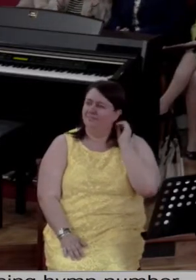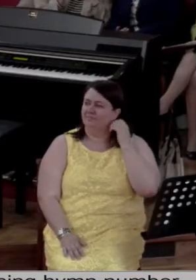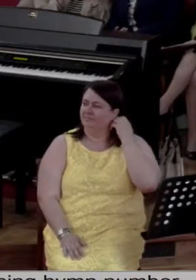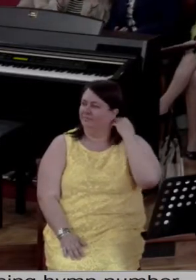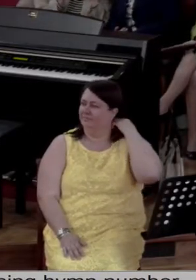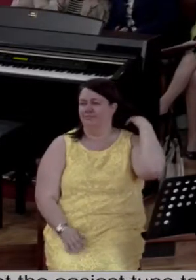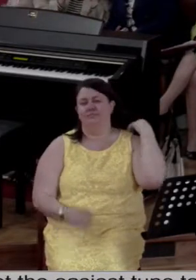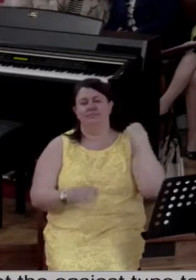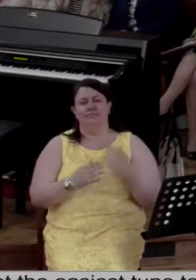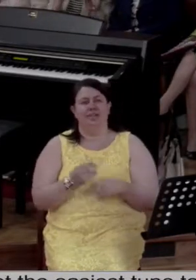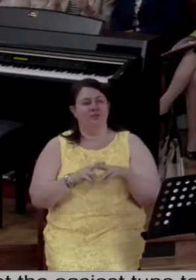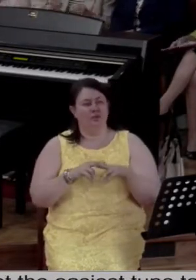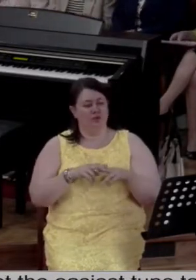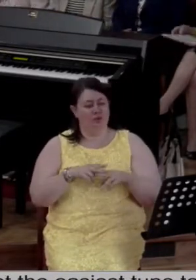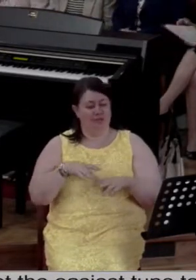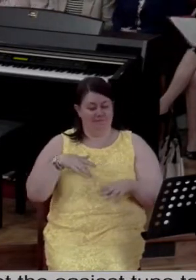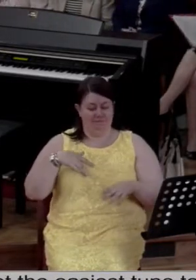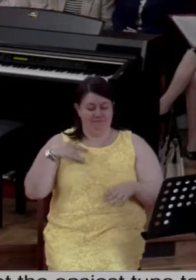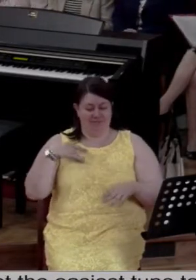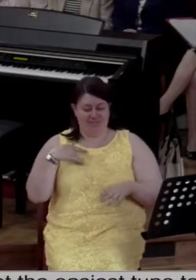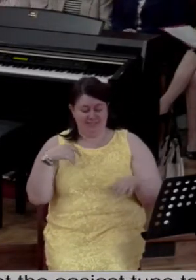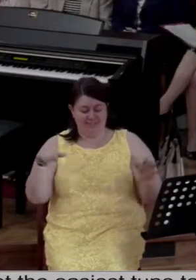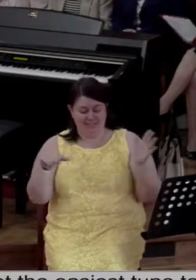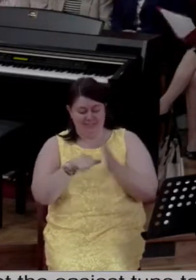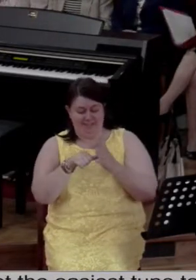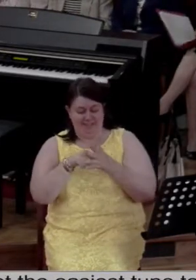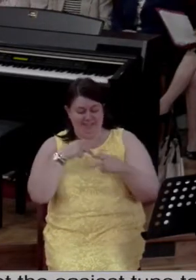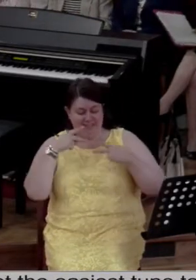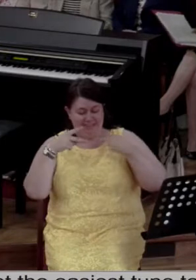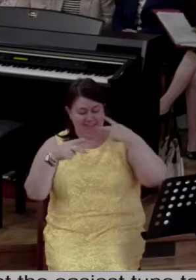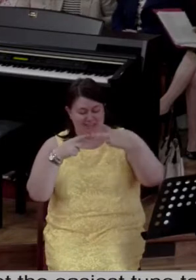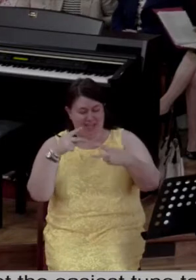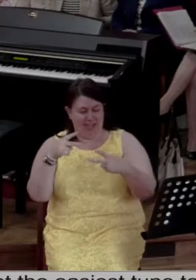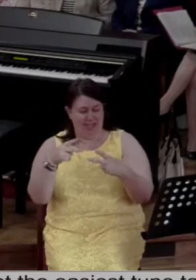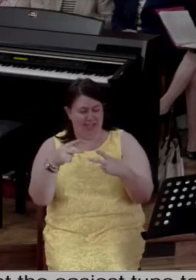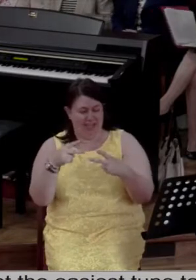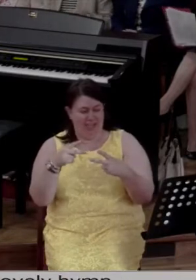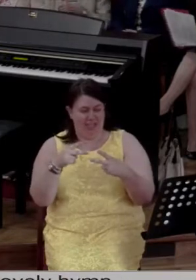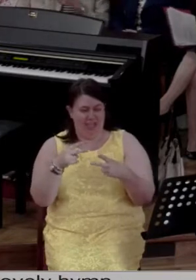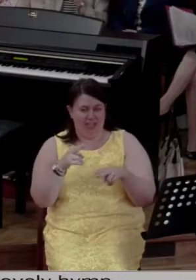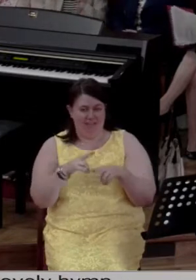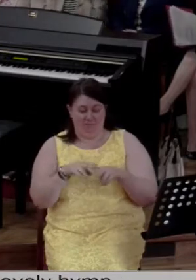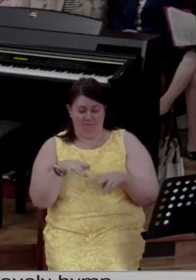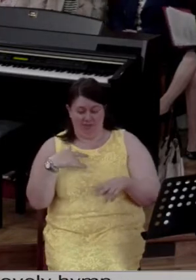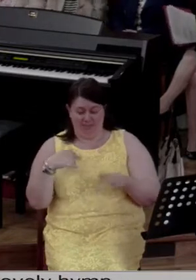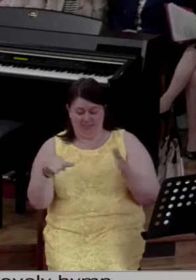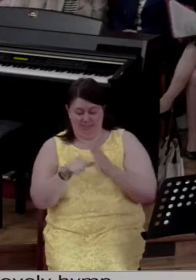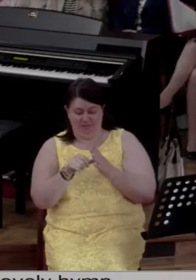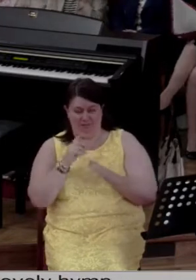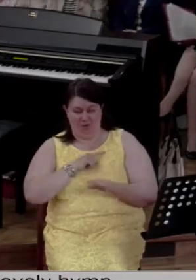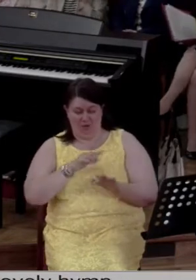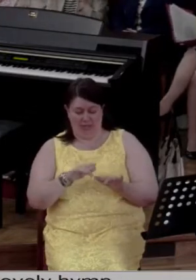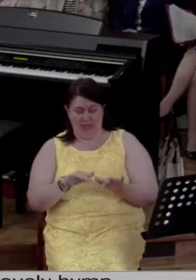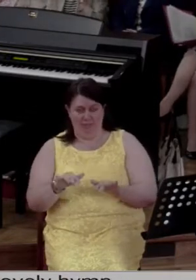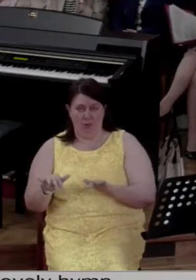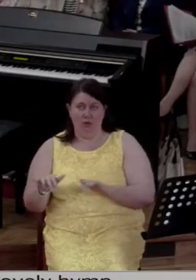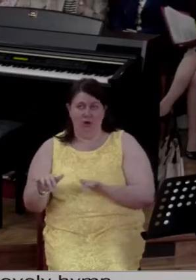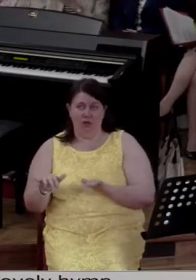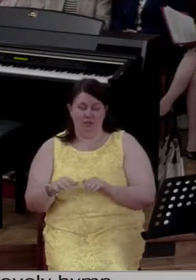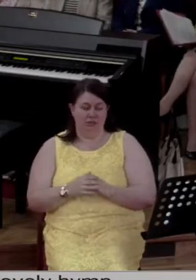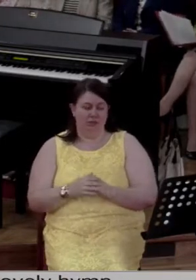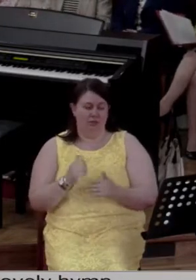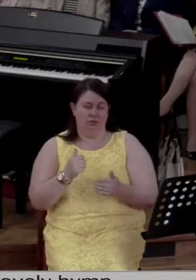And if you think it's difficult to get your lips and your teeth around, then can you imagine what it's like having to play all of those notes on the keyboard? Well